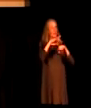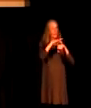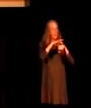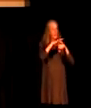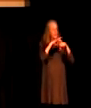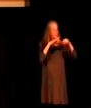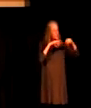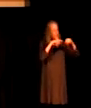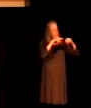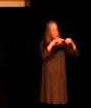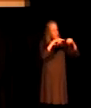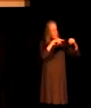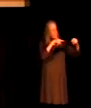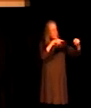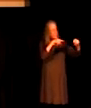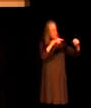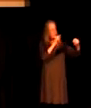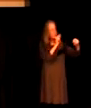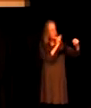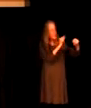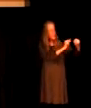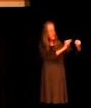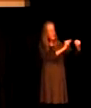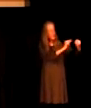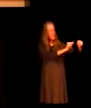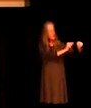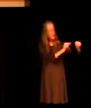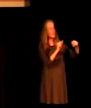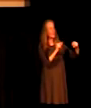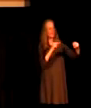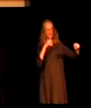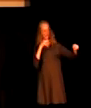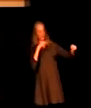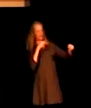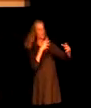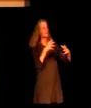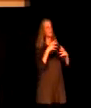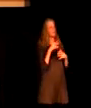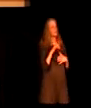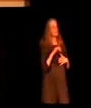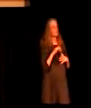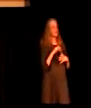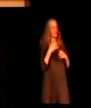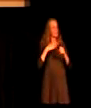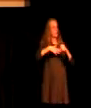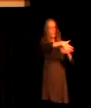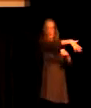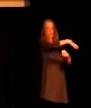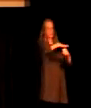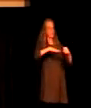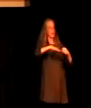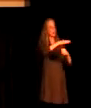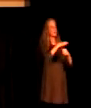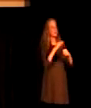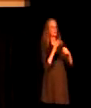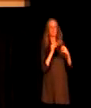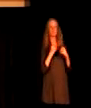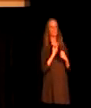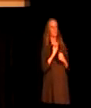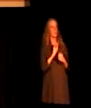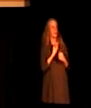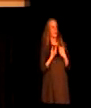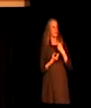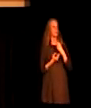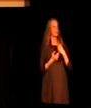dot out there in the middle of nothing, in a way it's kind of frightening. Because, man, there's nothing else except